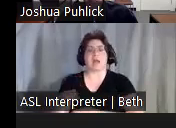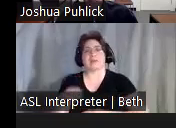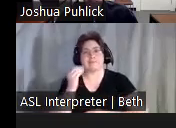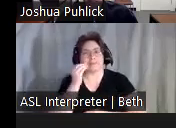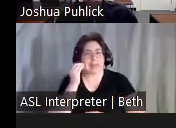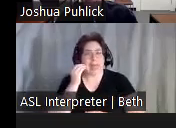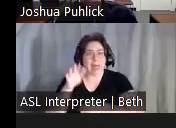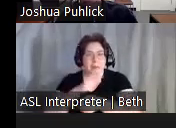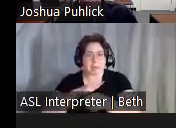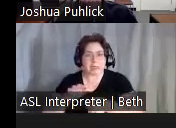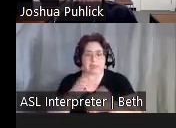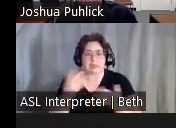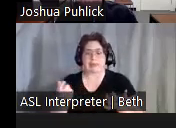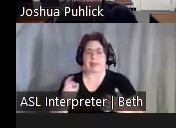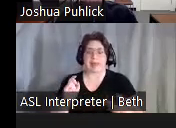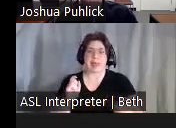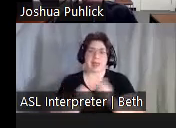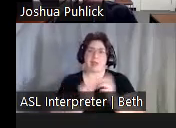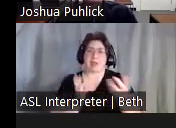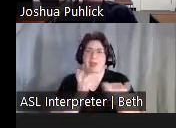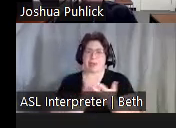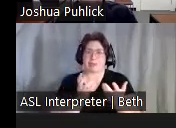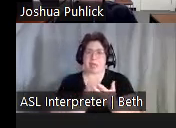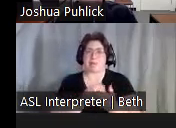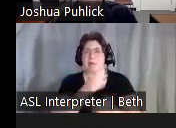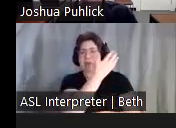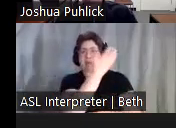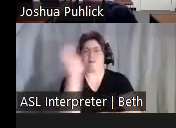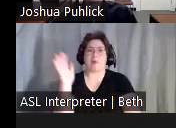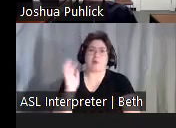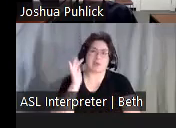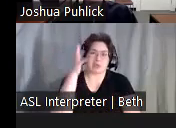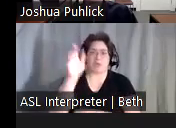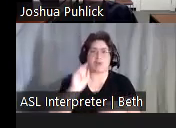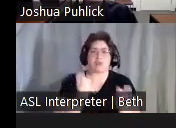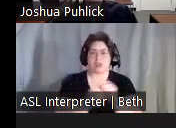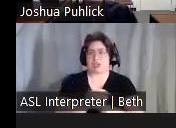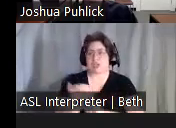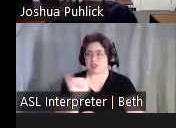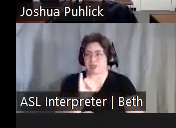change, forests to future change as well.